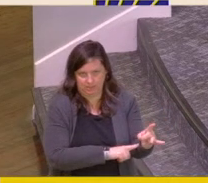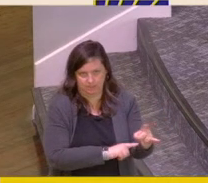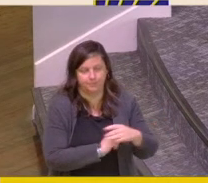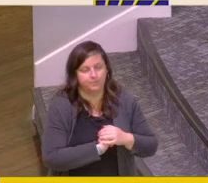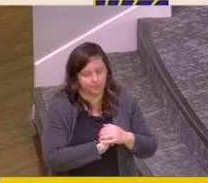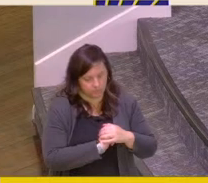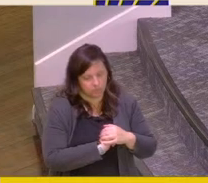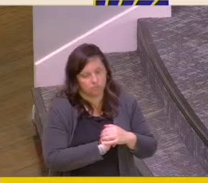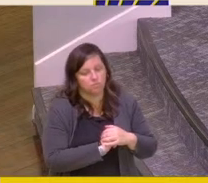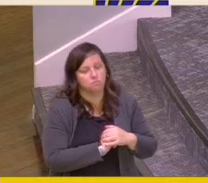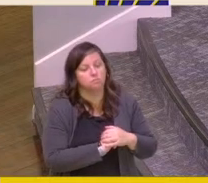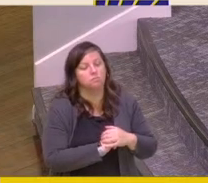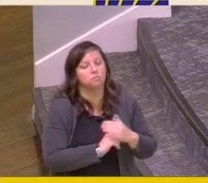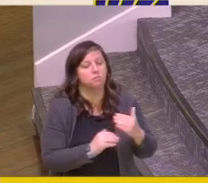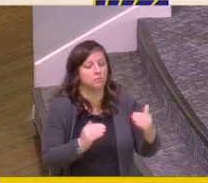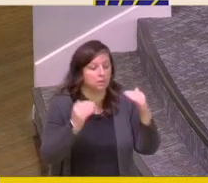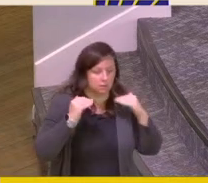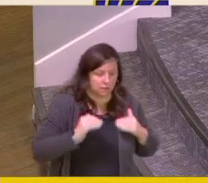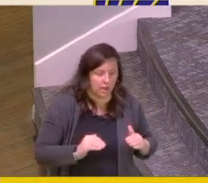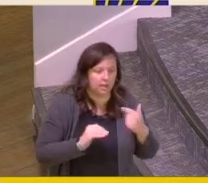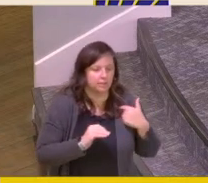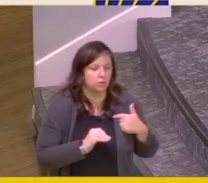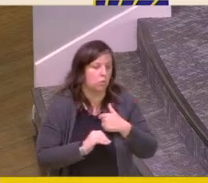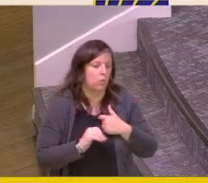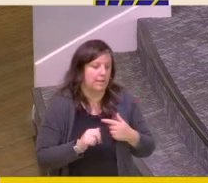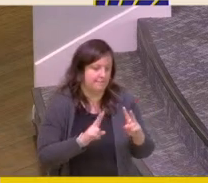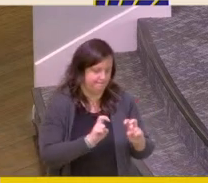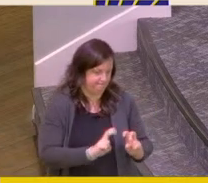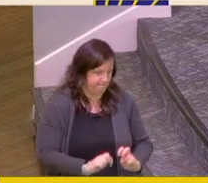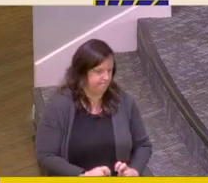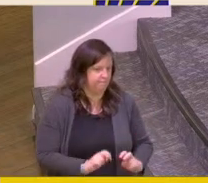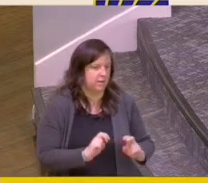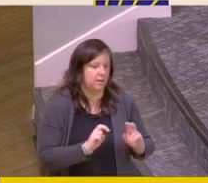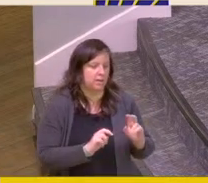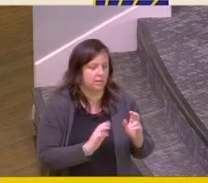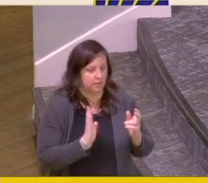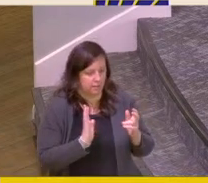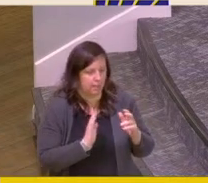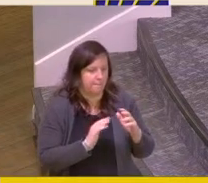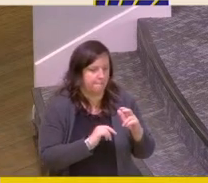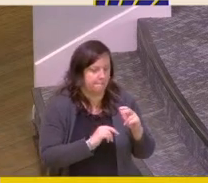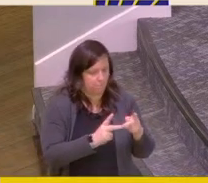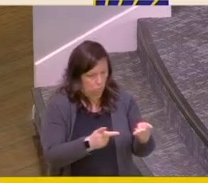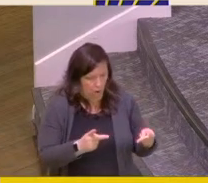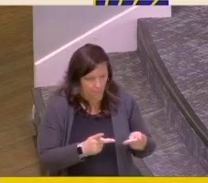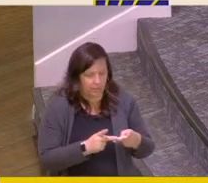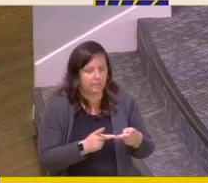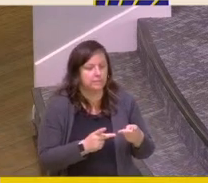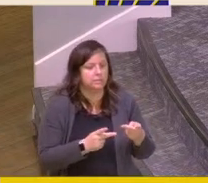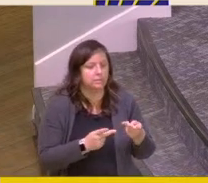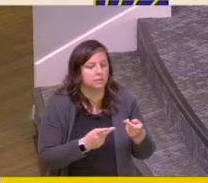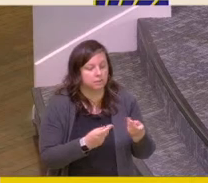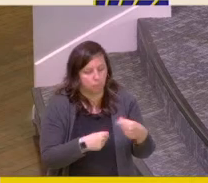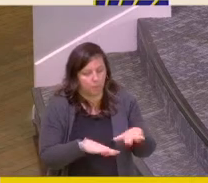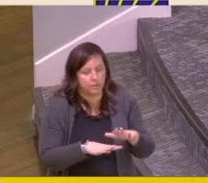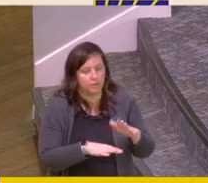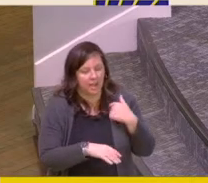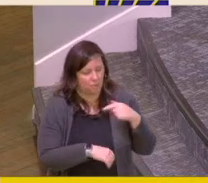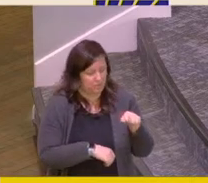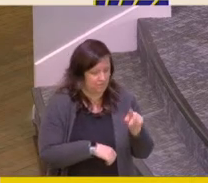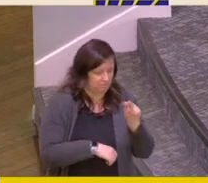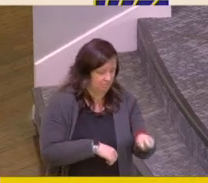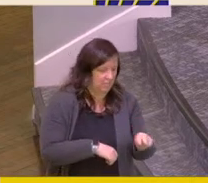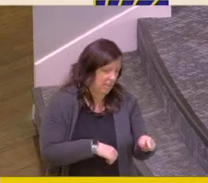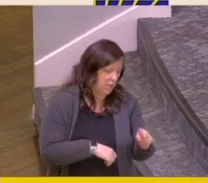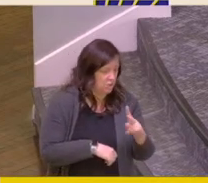that, there was a review of the properties, and it was determined that although the buildings may look in fair condition and not appear to